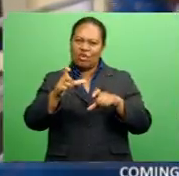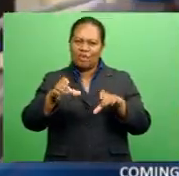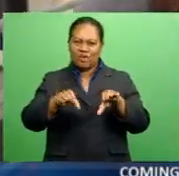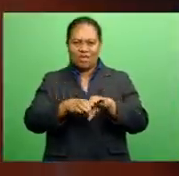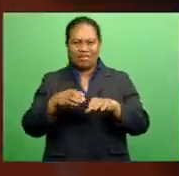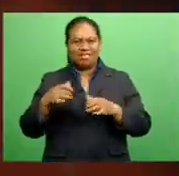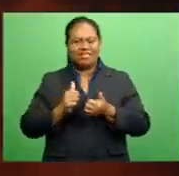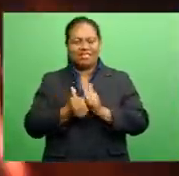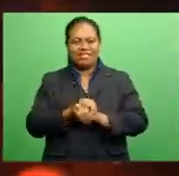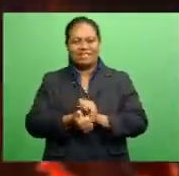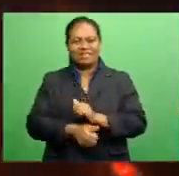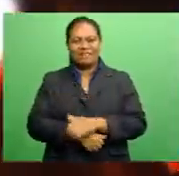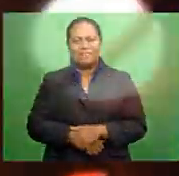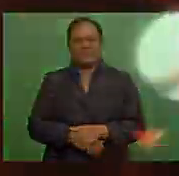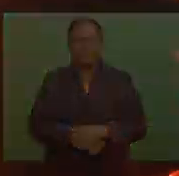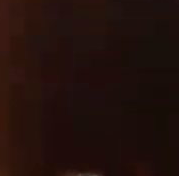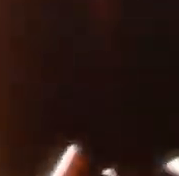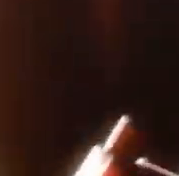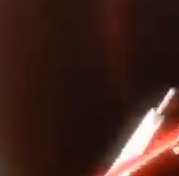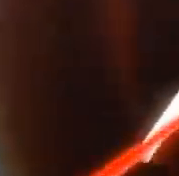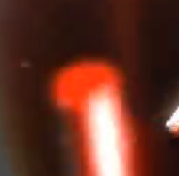up.